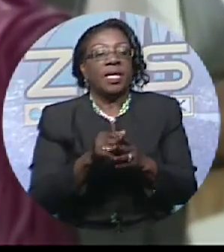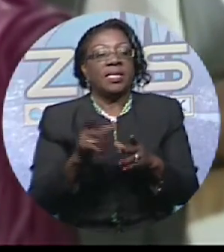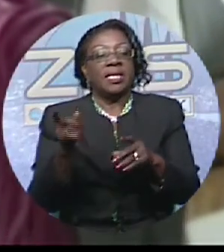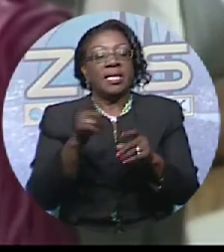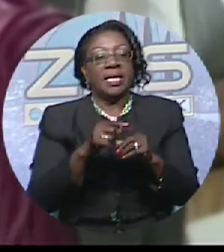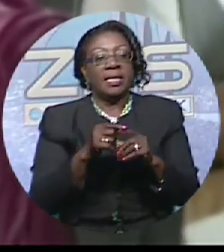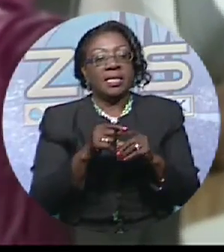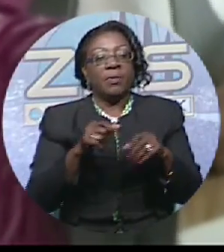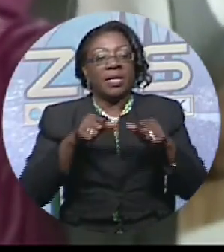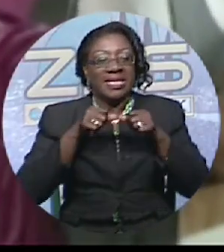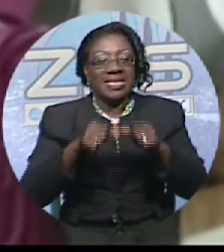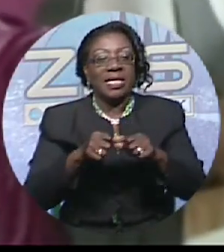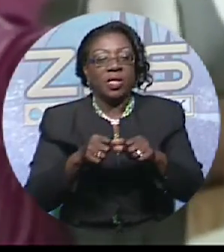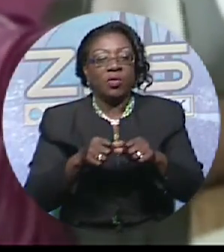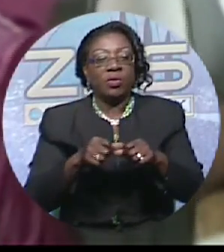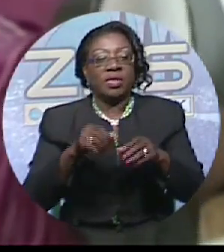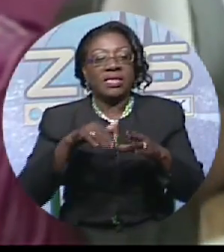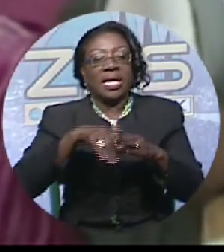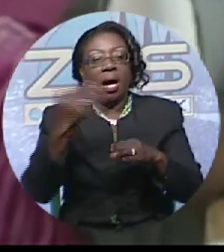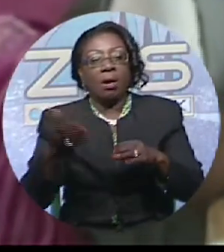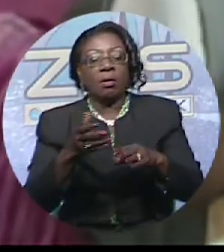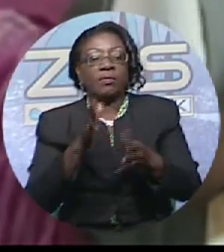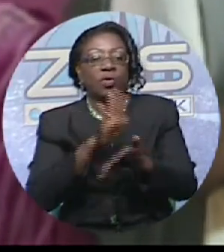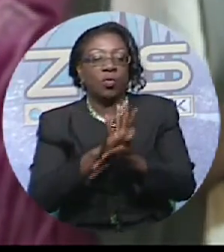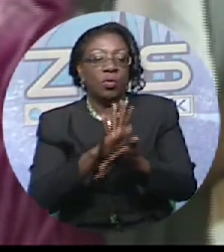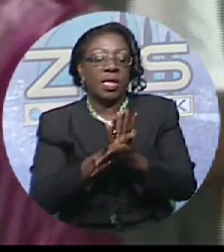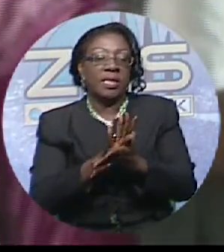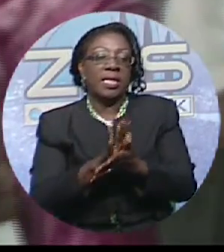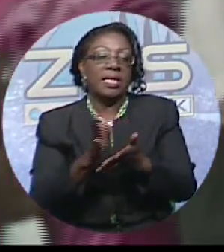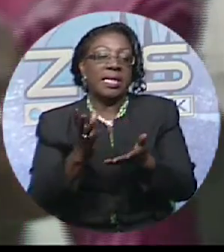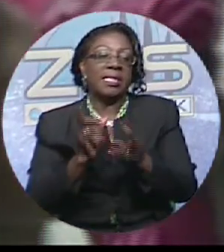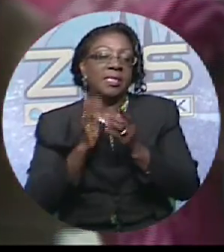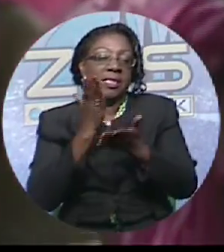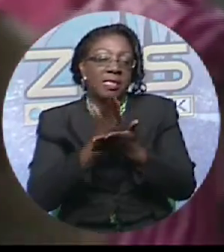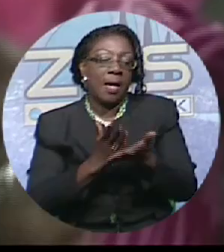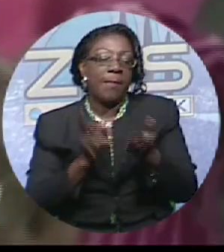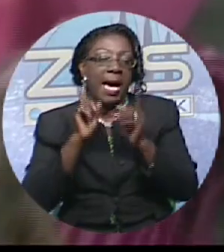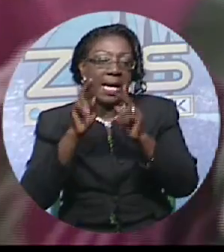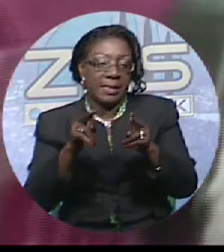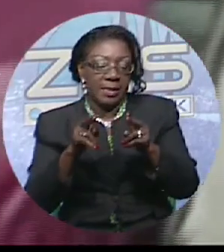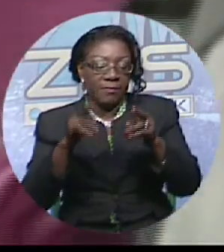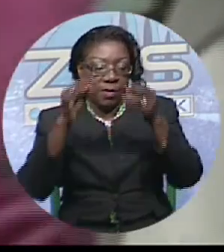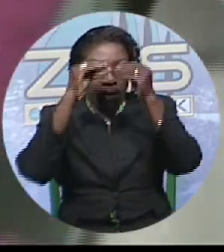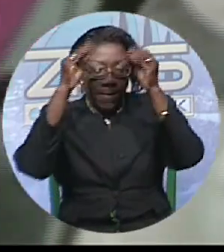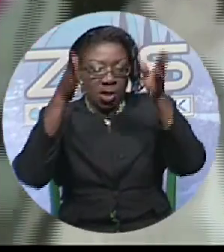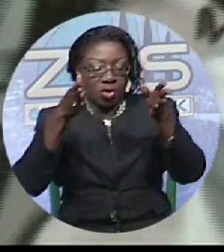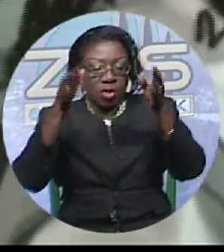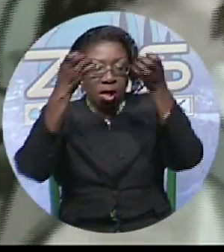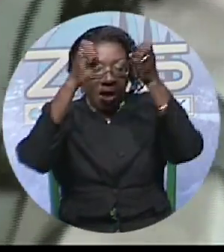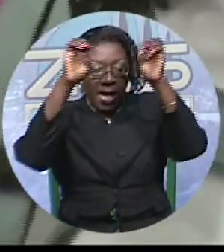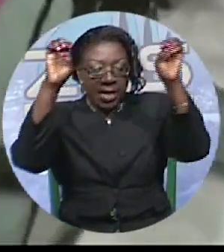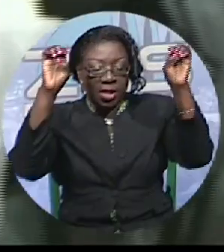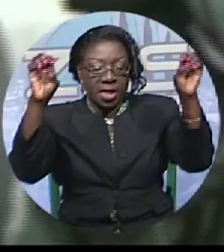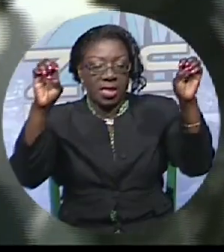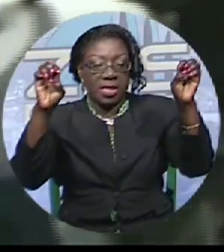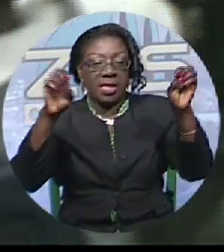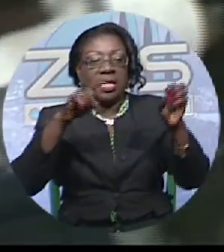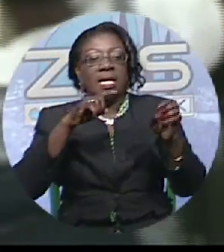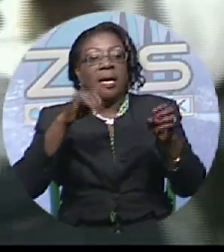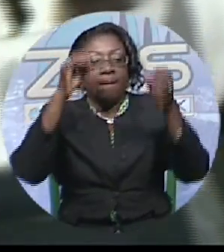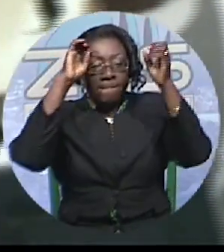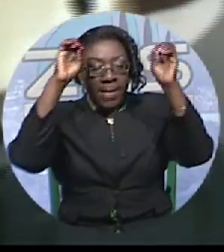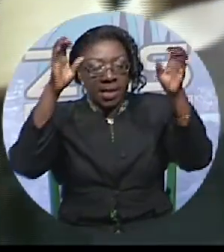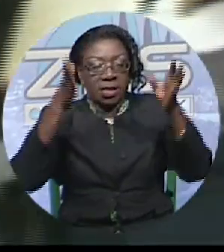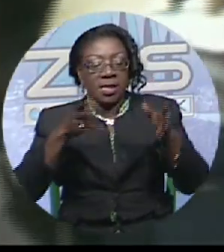get results. The Minister of Education, Jerome Fitzgerald, noted that it was difficult finding teachers for islands like Inagua, which